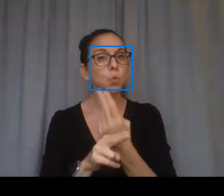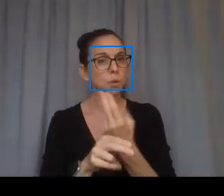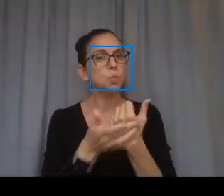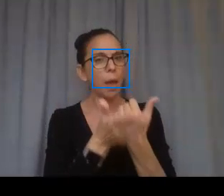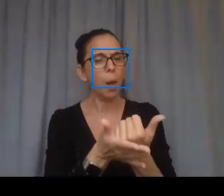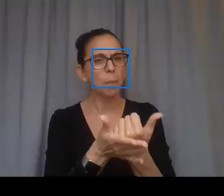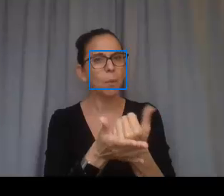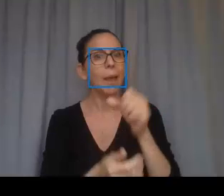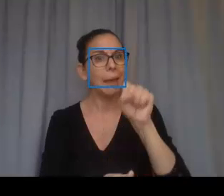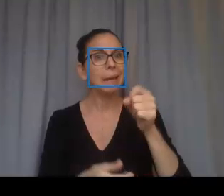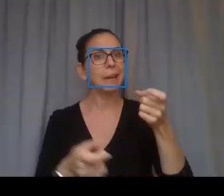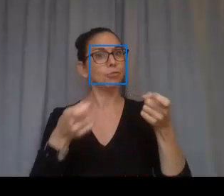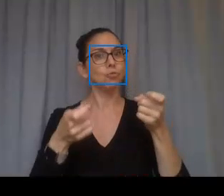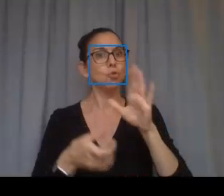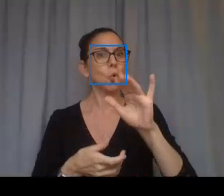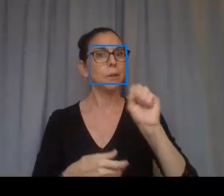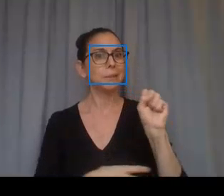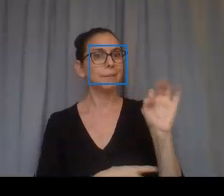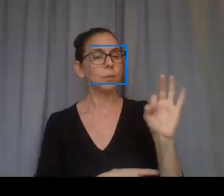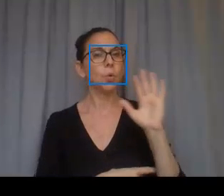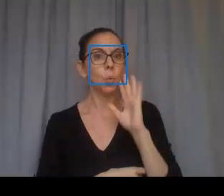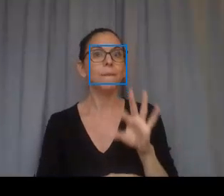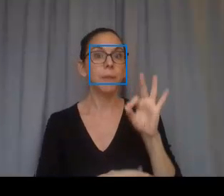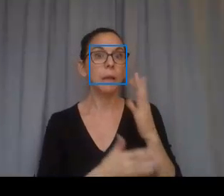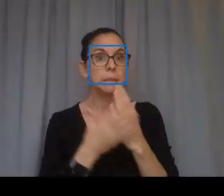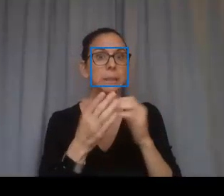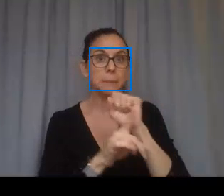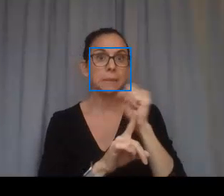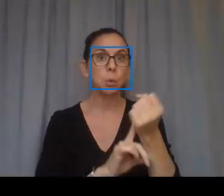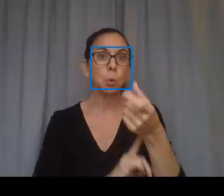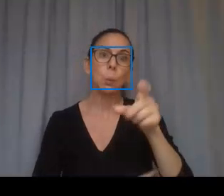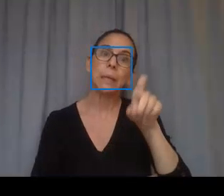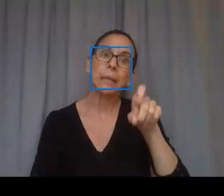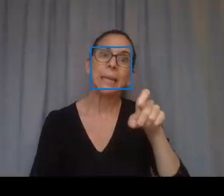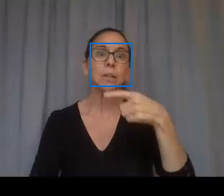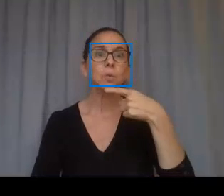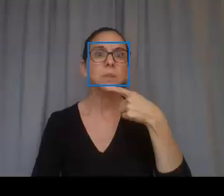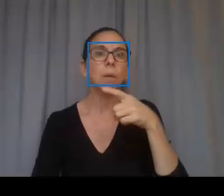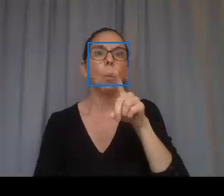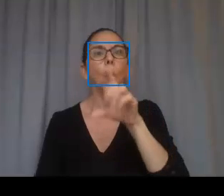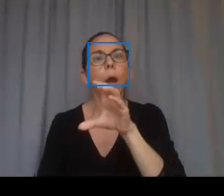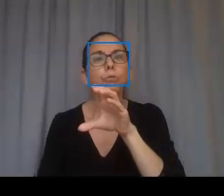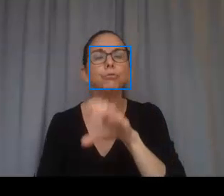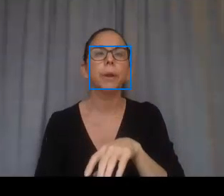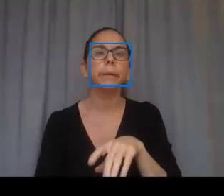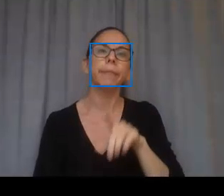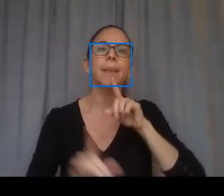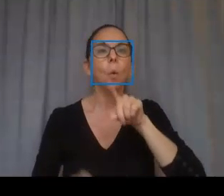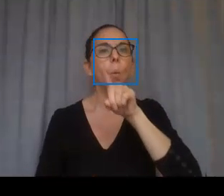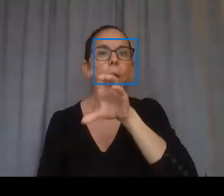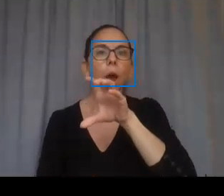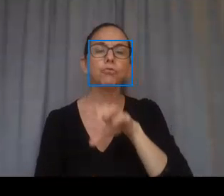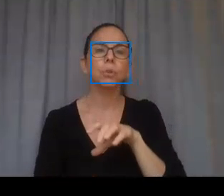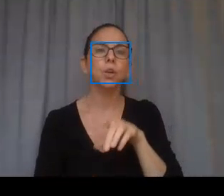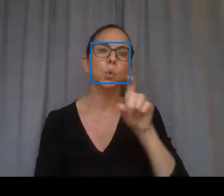It can also control your significant digits. You will find yourself in a situation where maybe you need to say 100. The answer is 100,